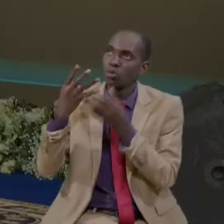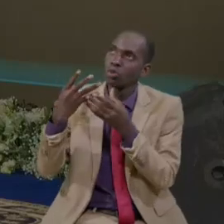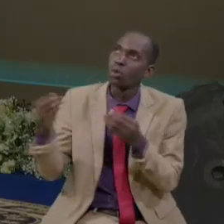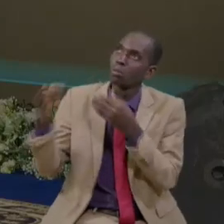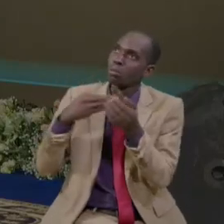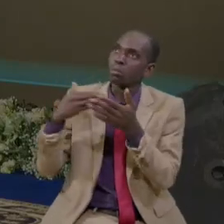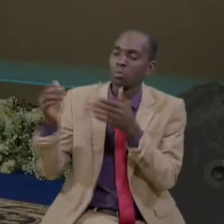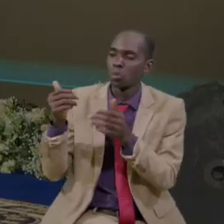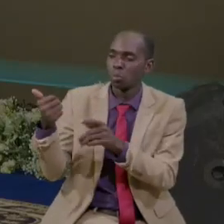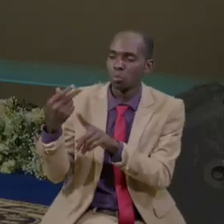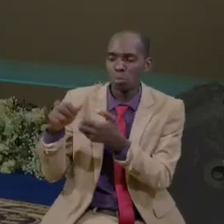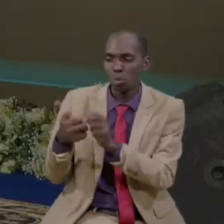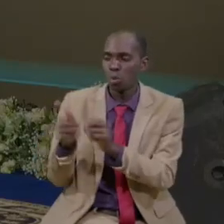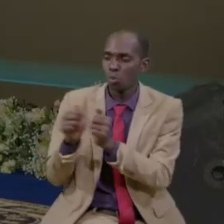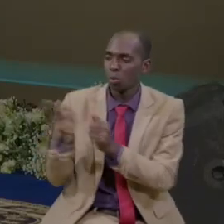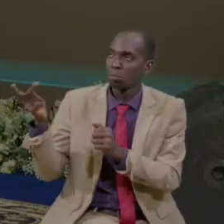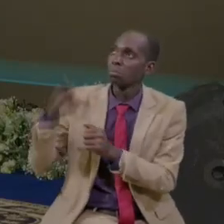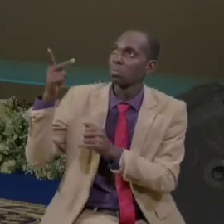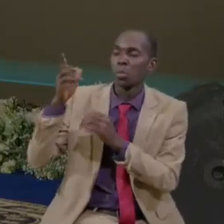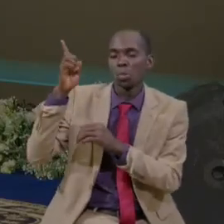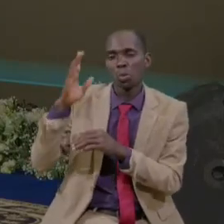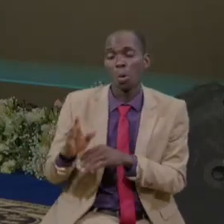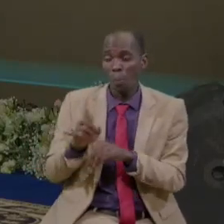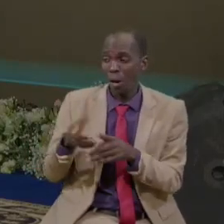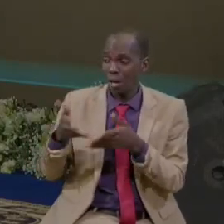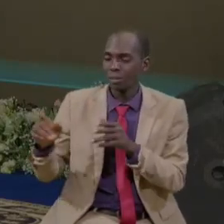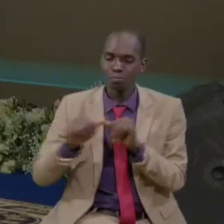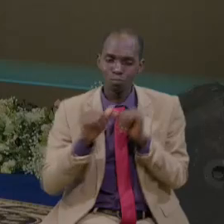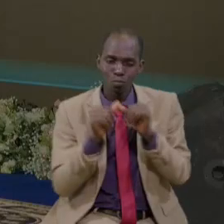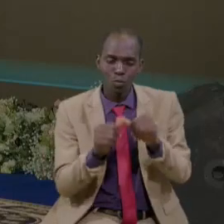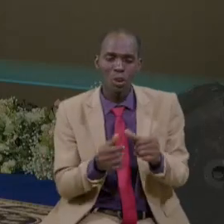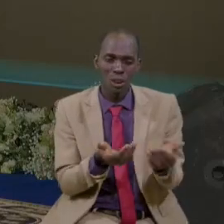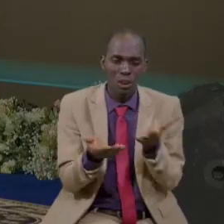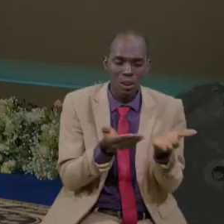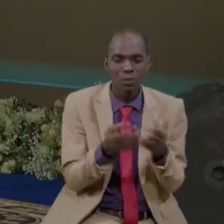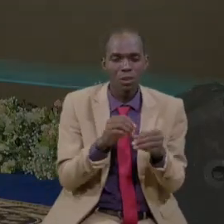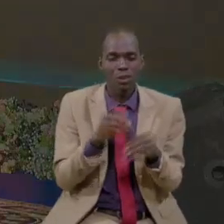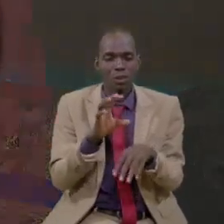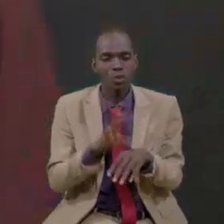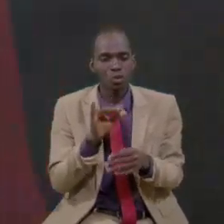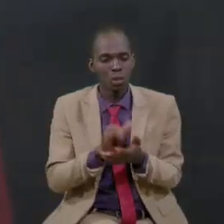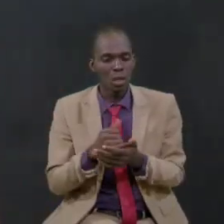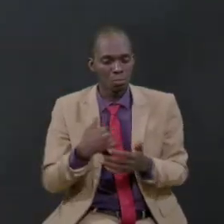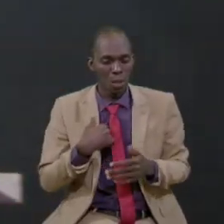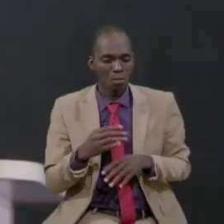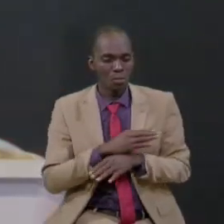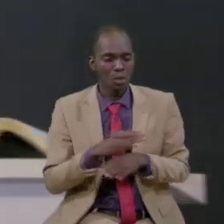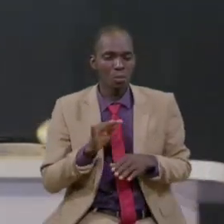he has, so that I will prosper. I remember many years ago,